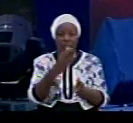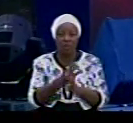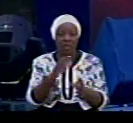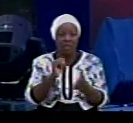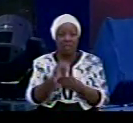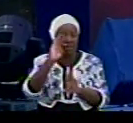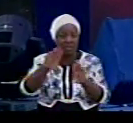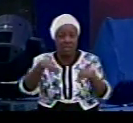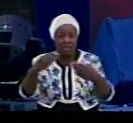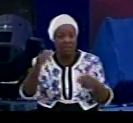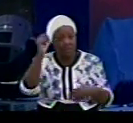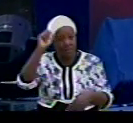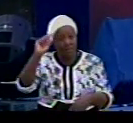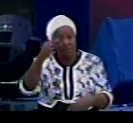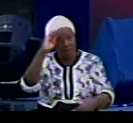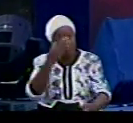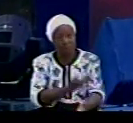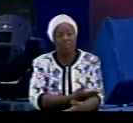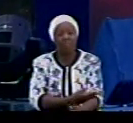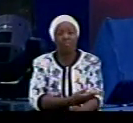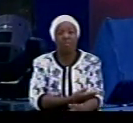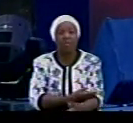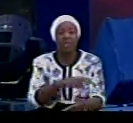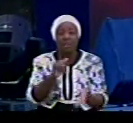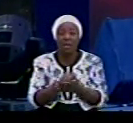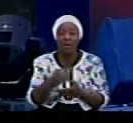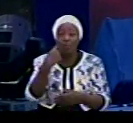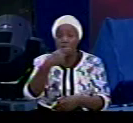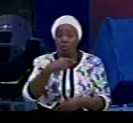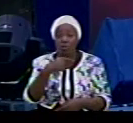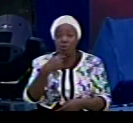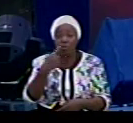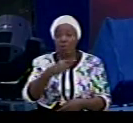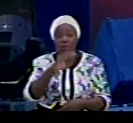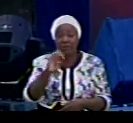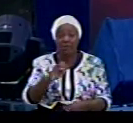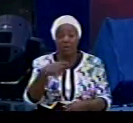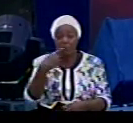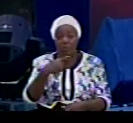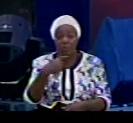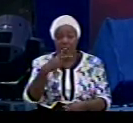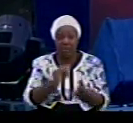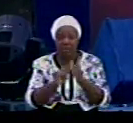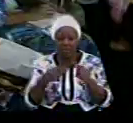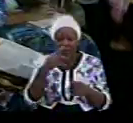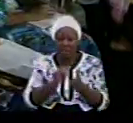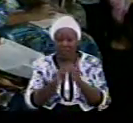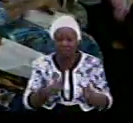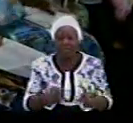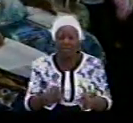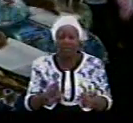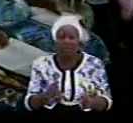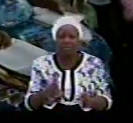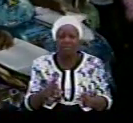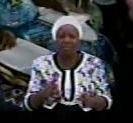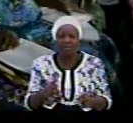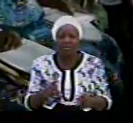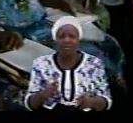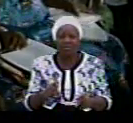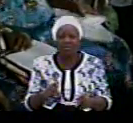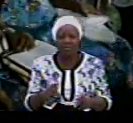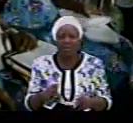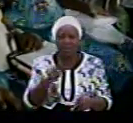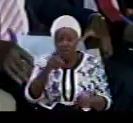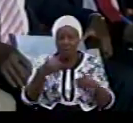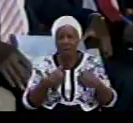gave his only begotten son, that whosoever, who is the whosoever? You are the man